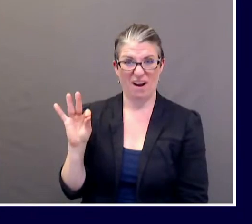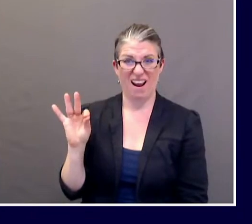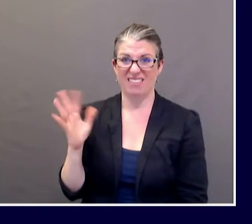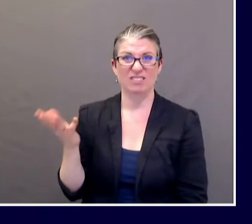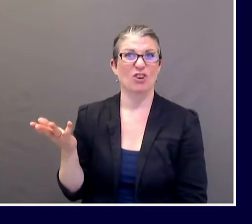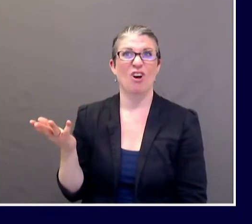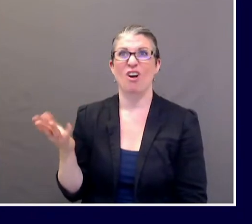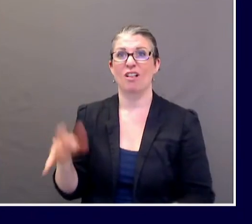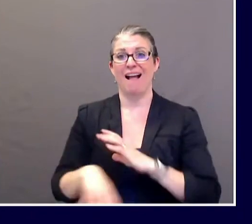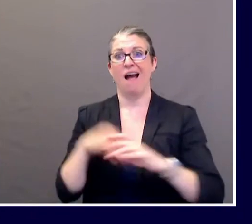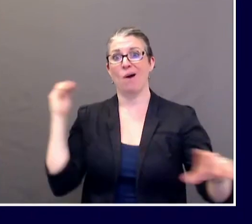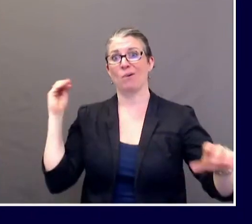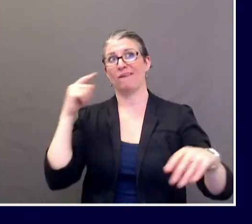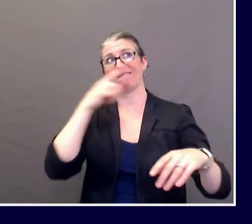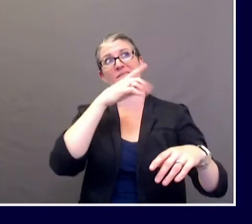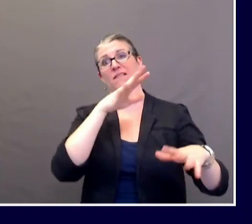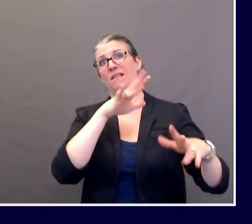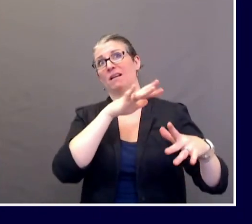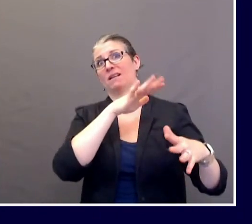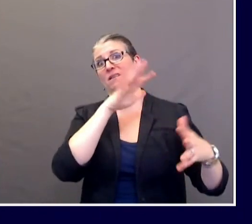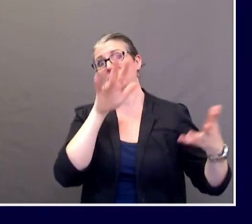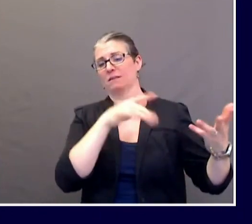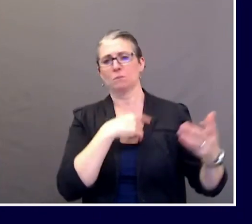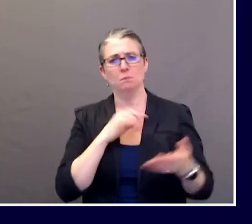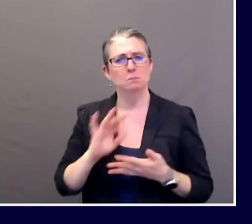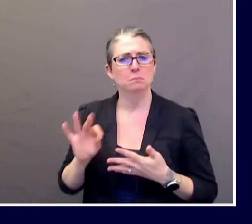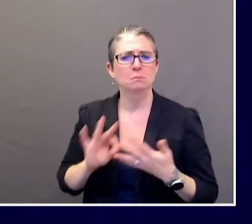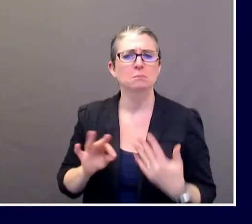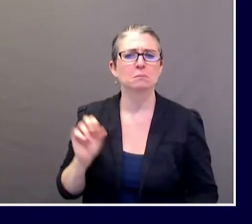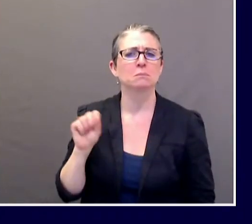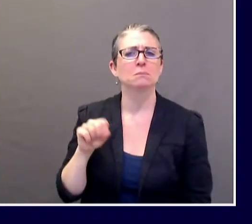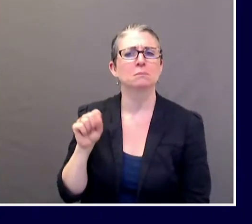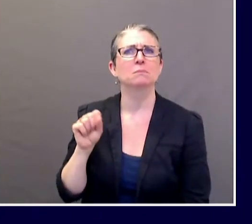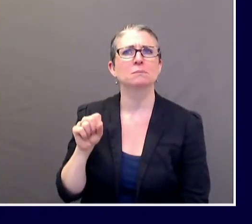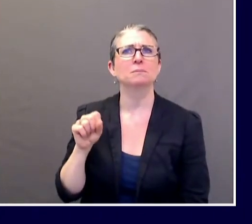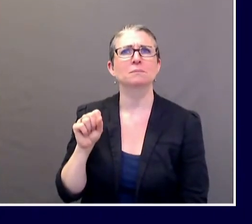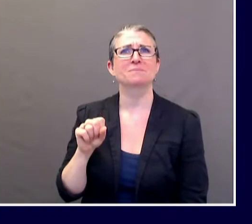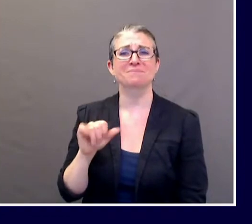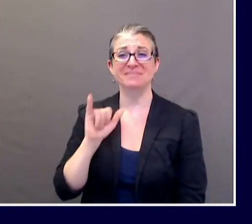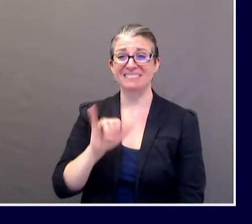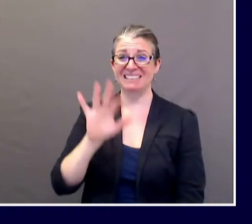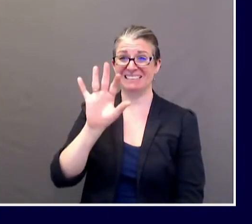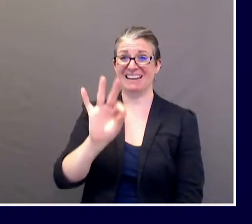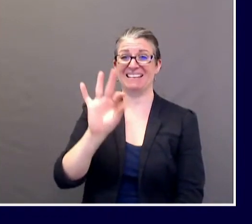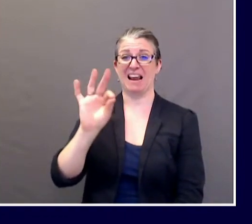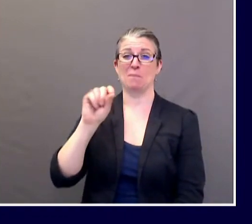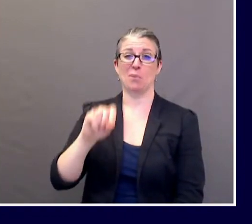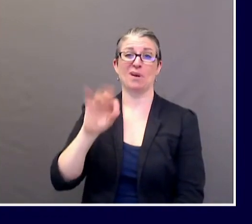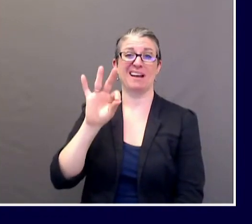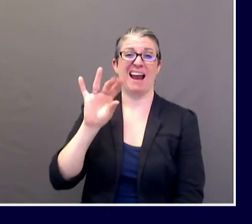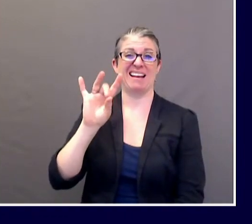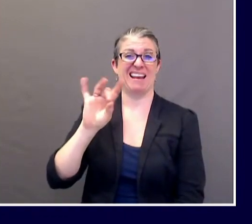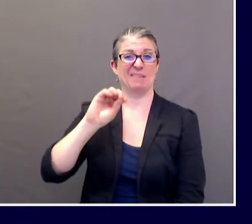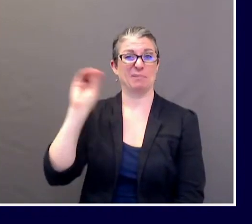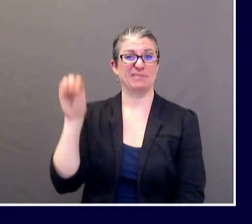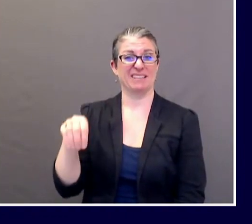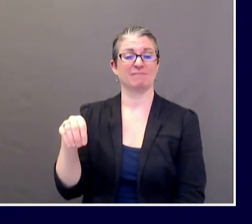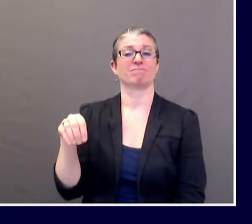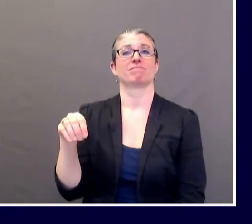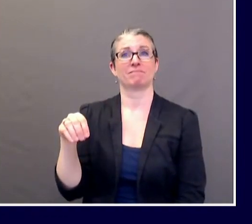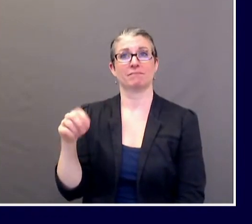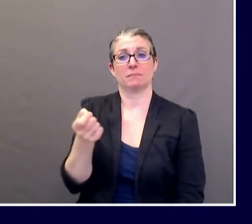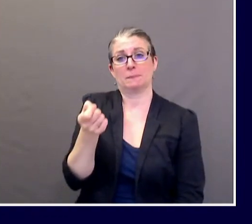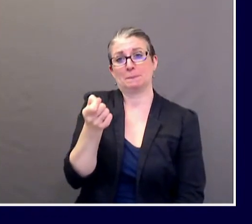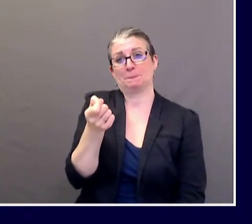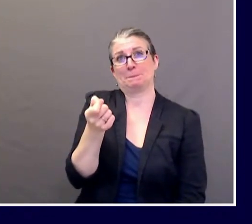percentages of breakthroughs are in line with those in the rest of the population. So when we think about things like outdoor masking, we're keeping that number in the